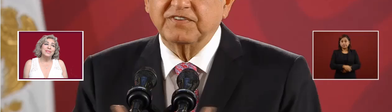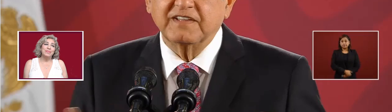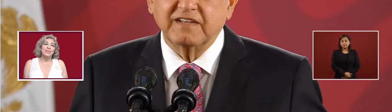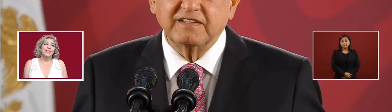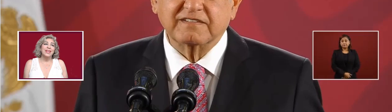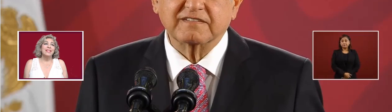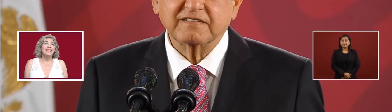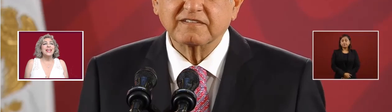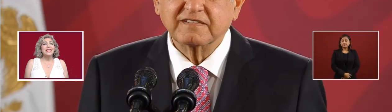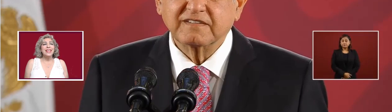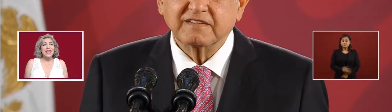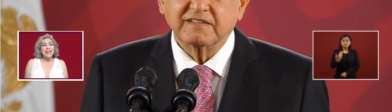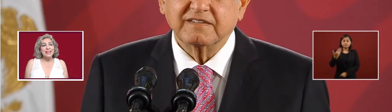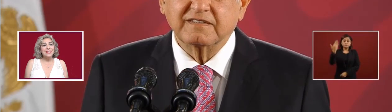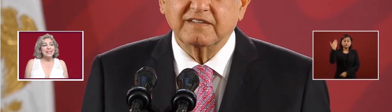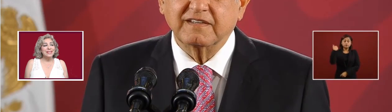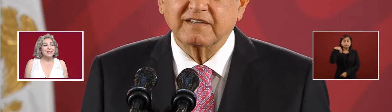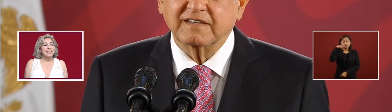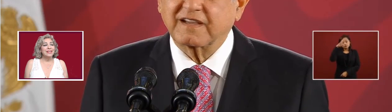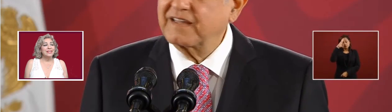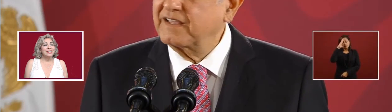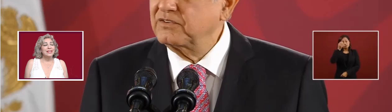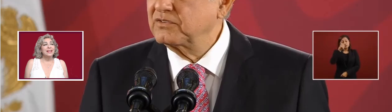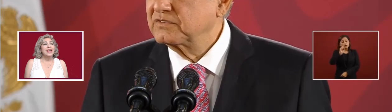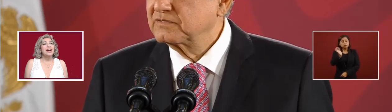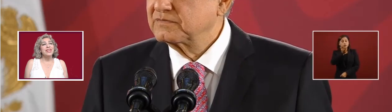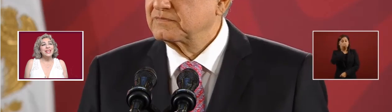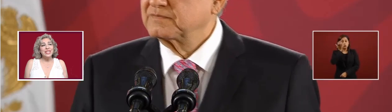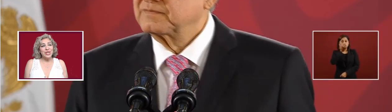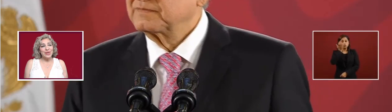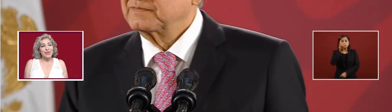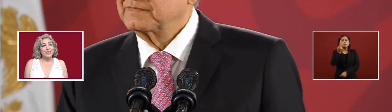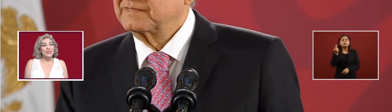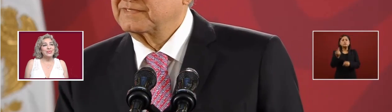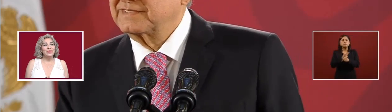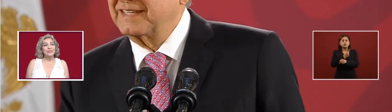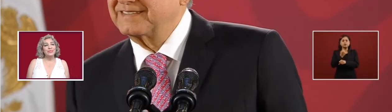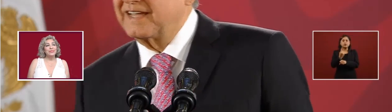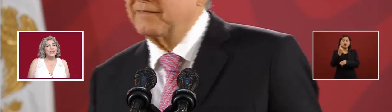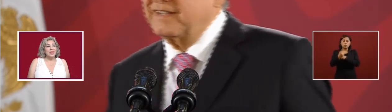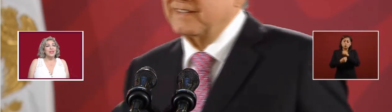custom, that at the end, of each year,